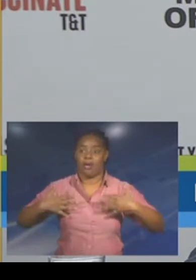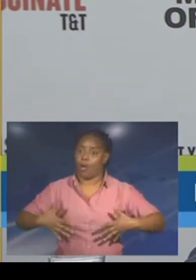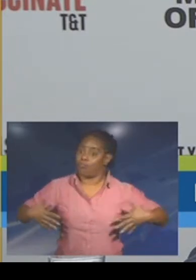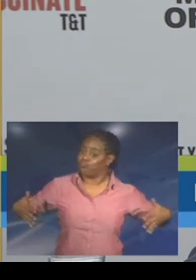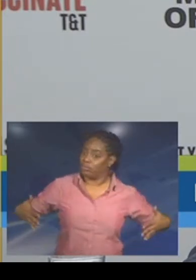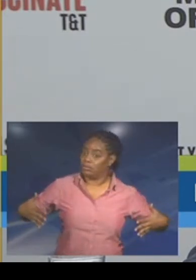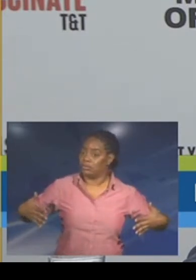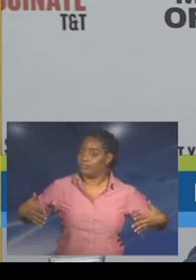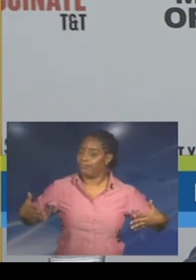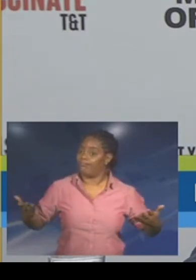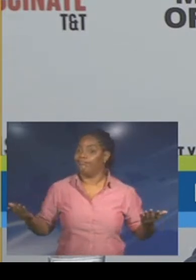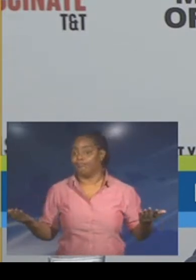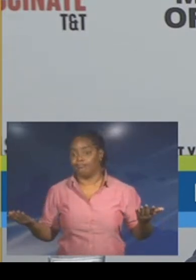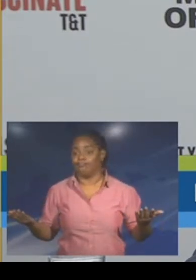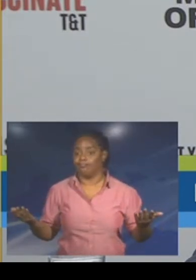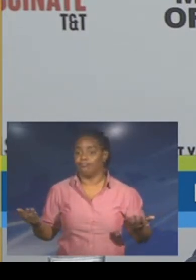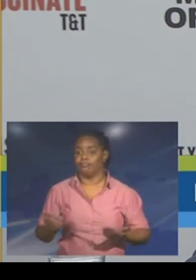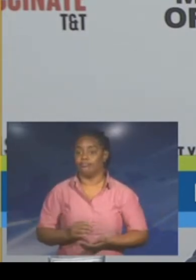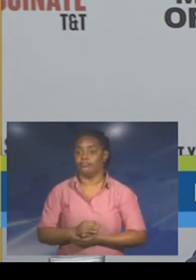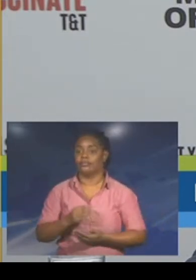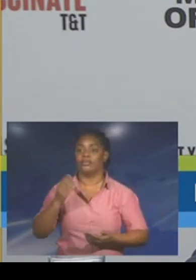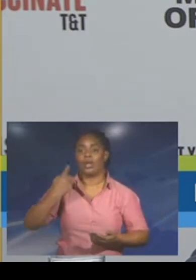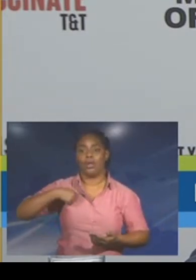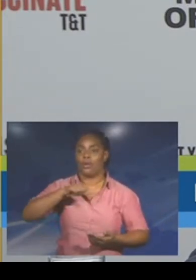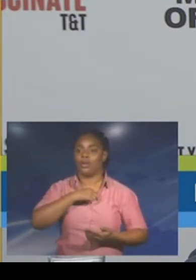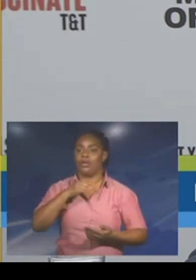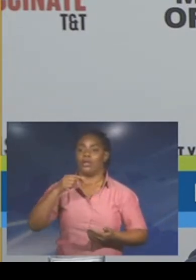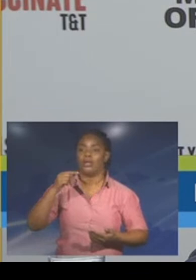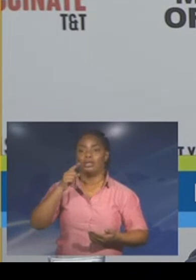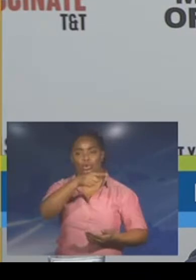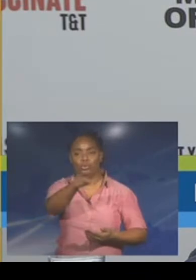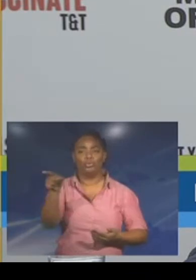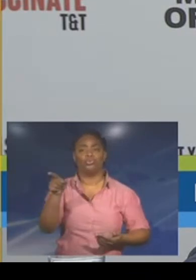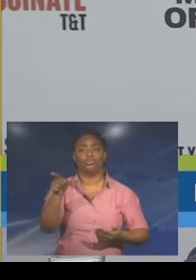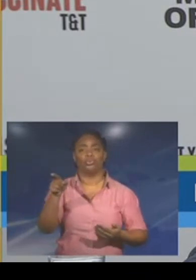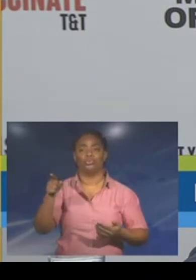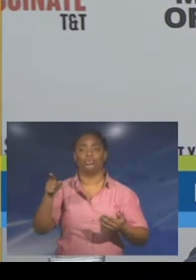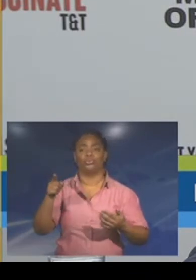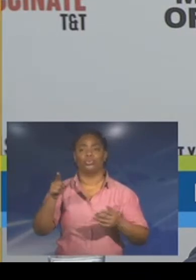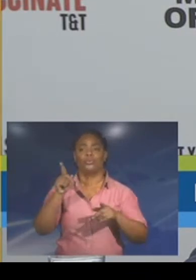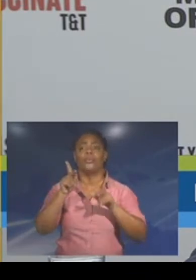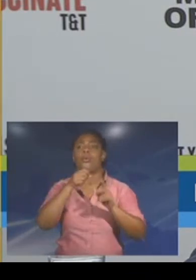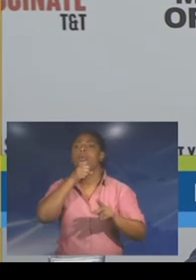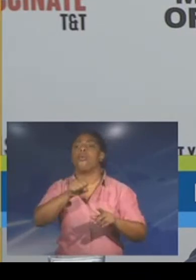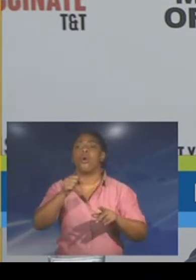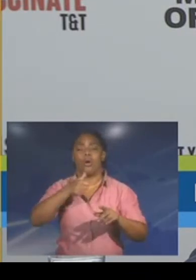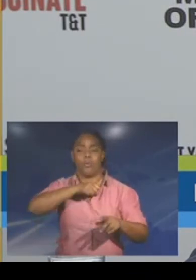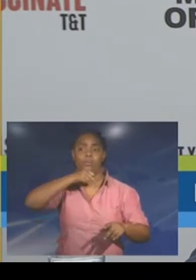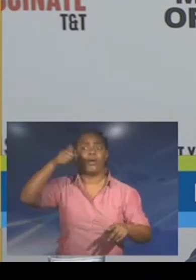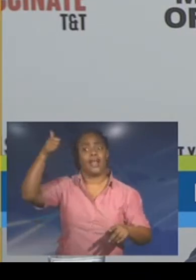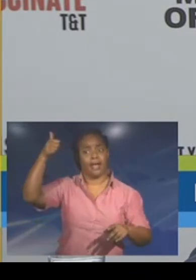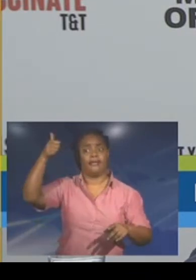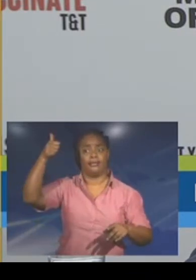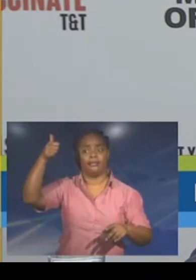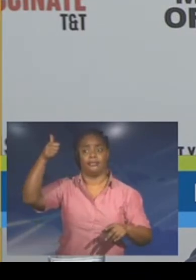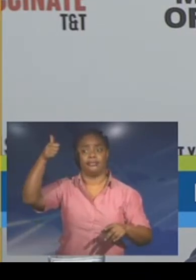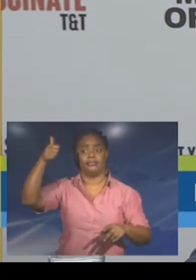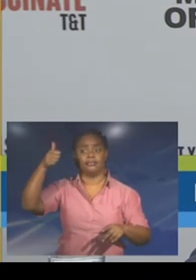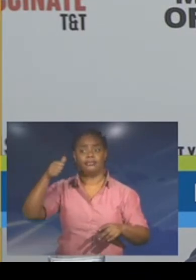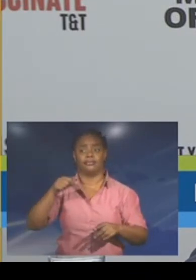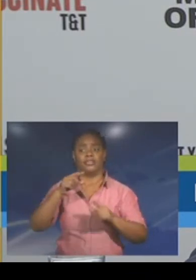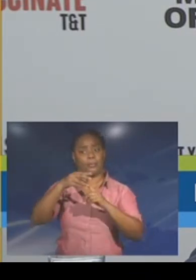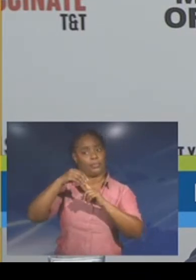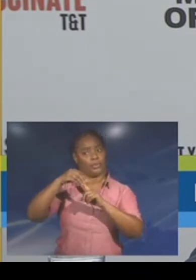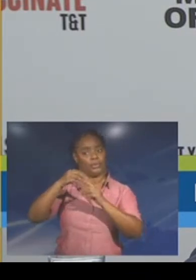obese. We are also paying attention to the elderly, that is a special population